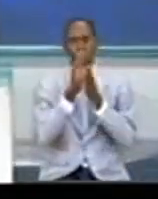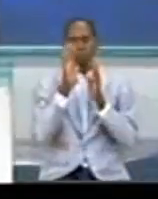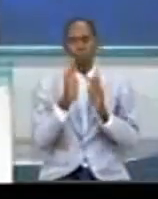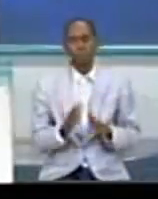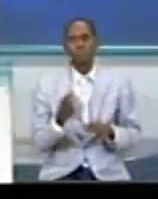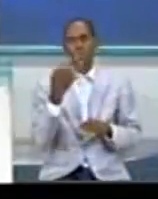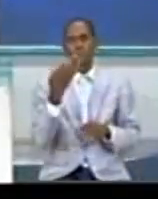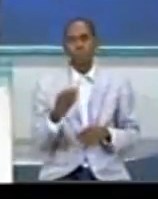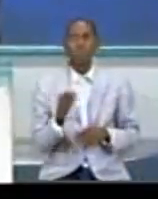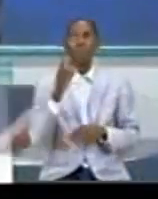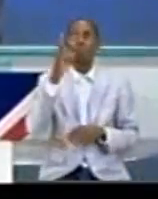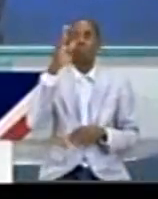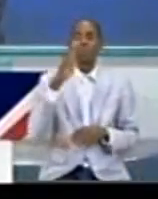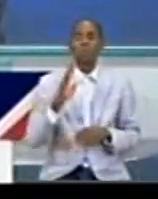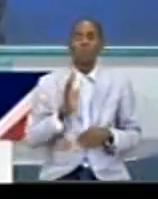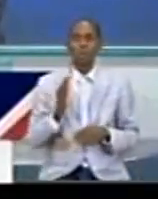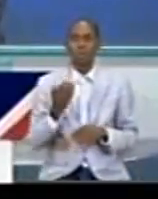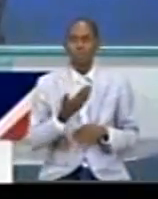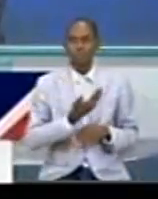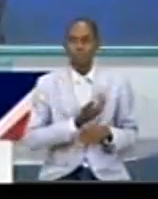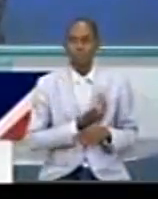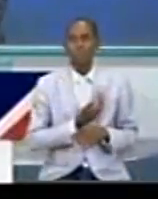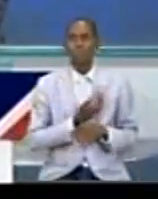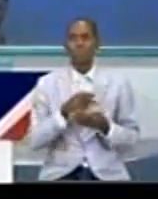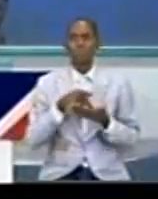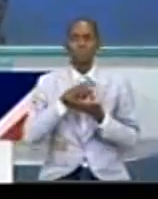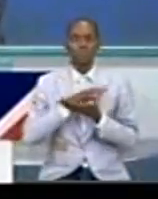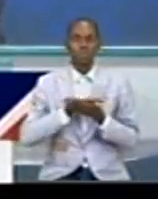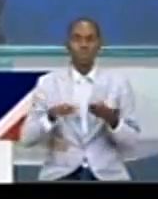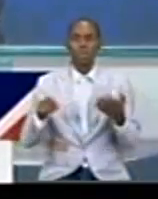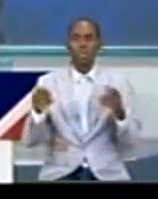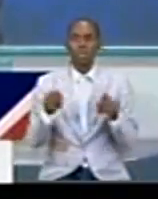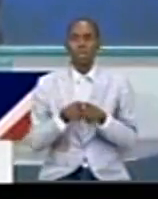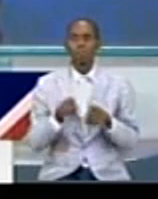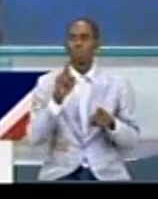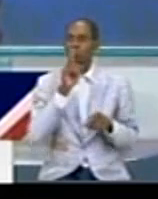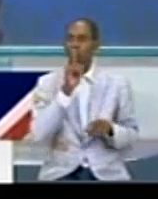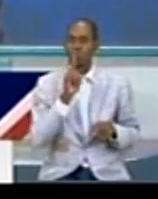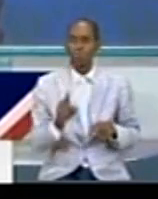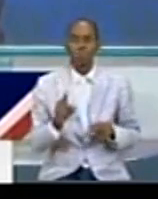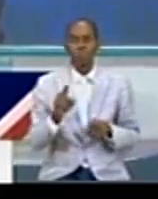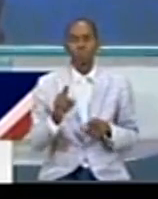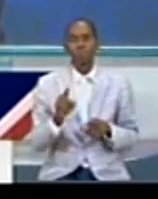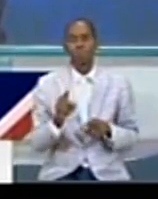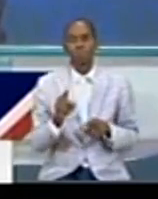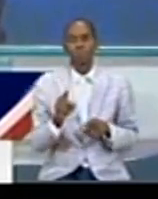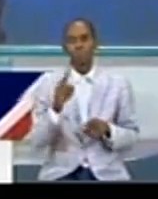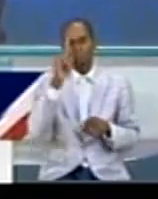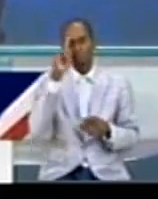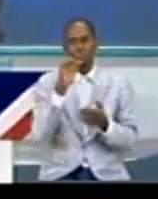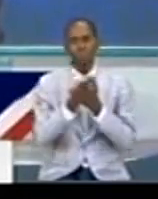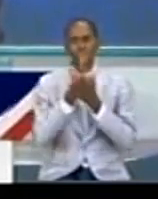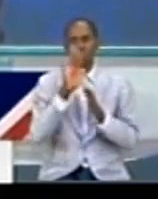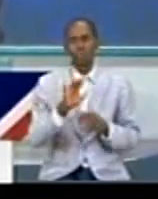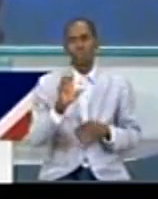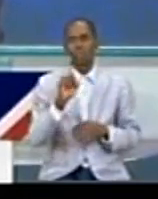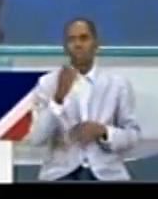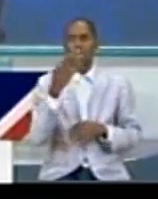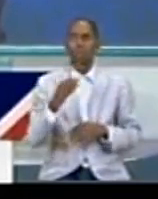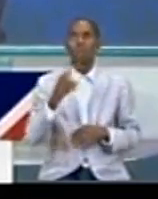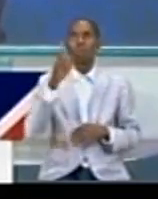Our purity as true saints of God. We're coming back to 1